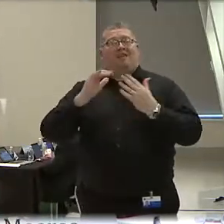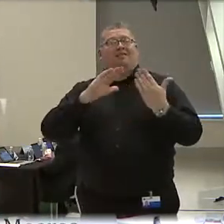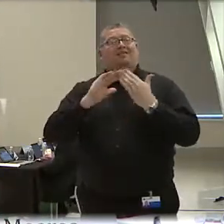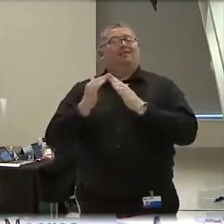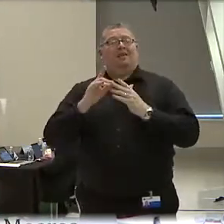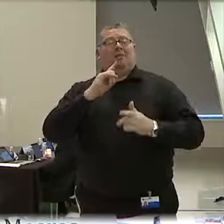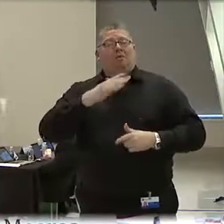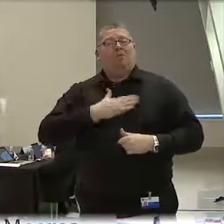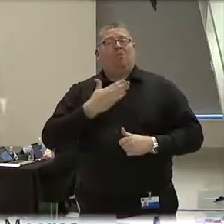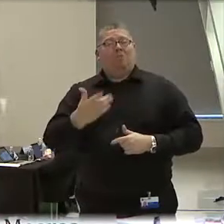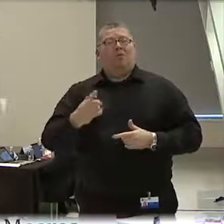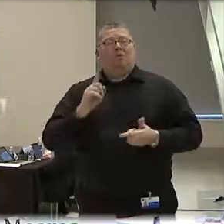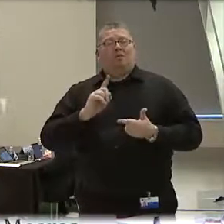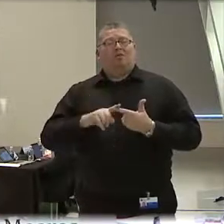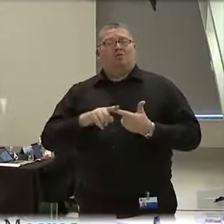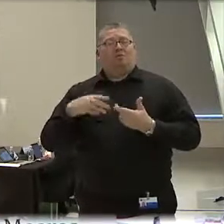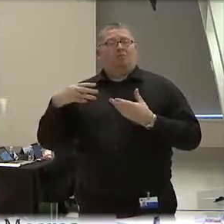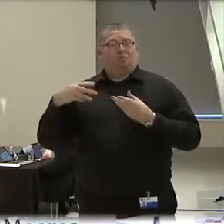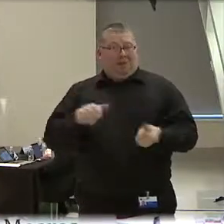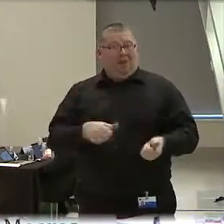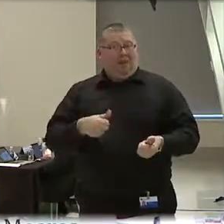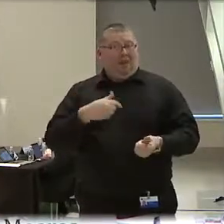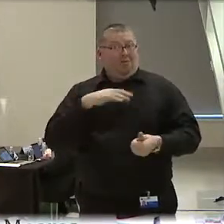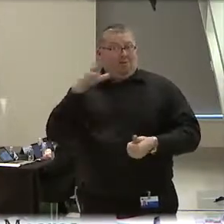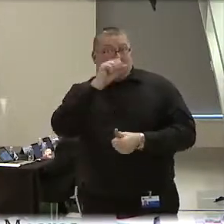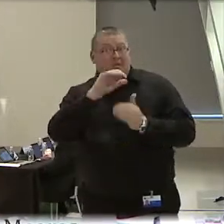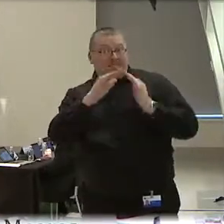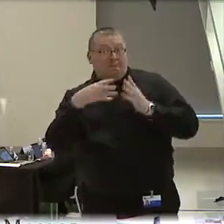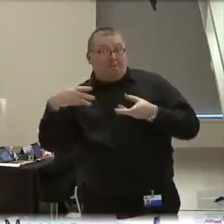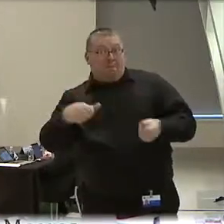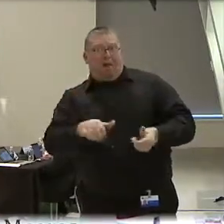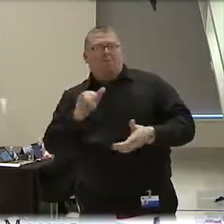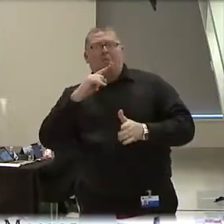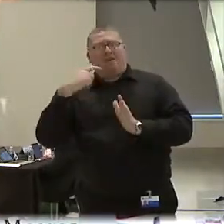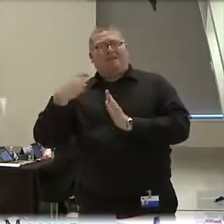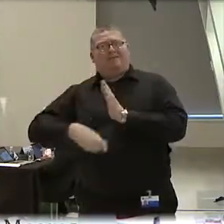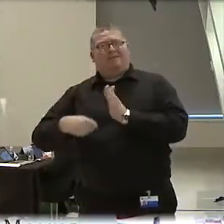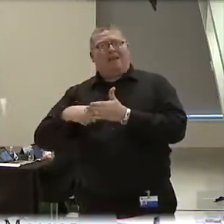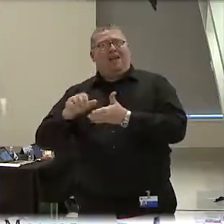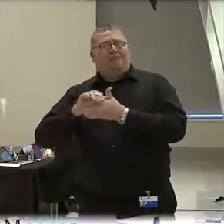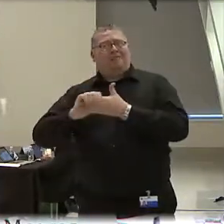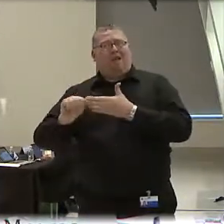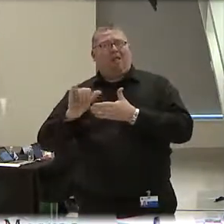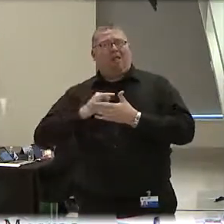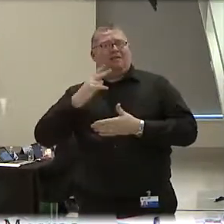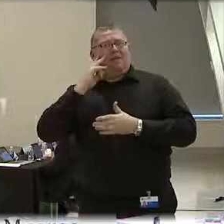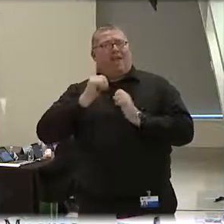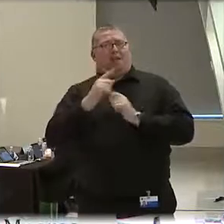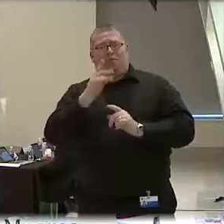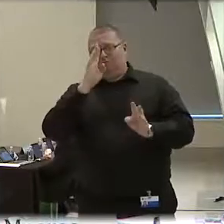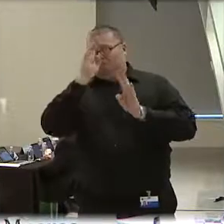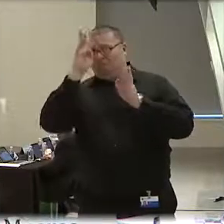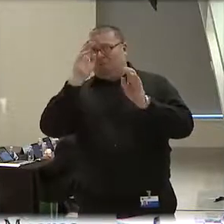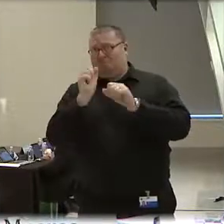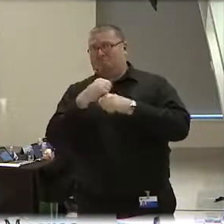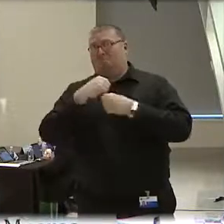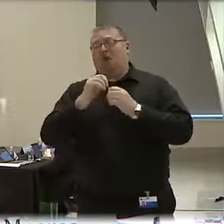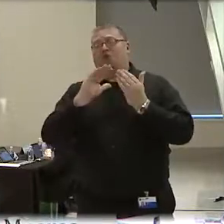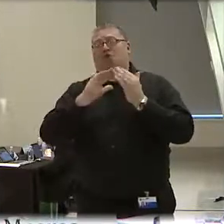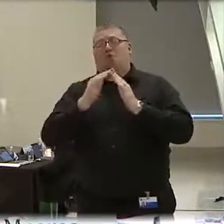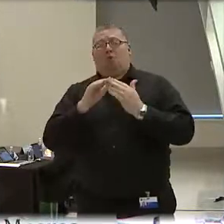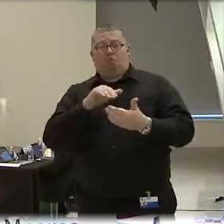is willing to pay. So I assume that the city is paying for this, so it's got to be tax dollars, and sort of how you create a community